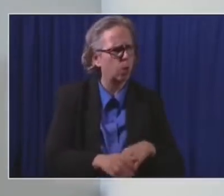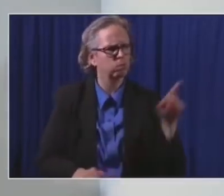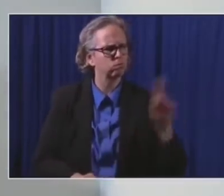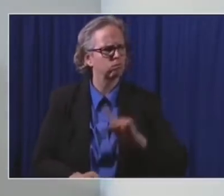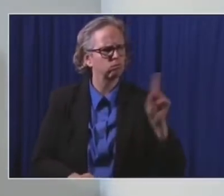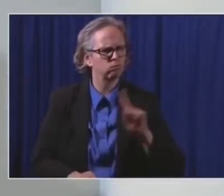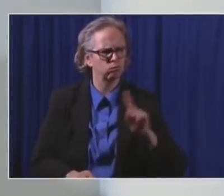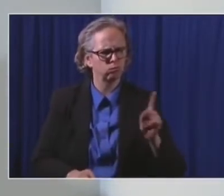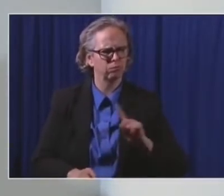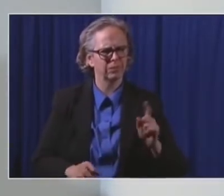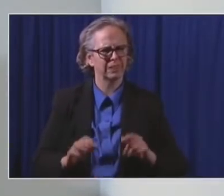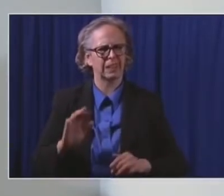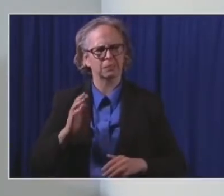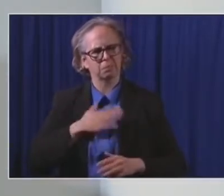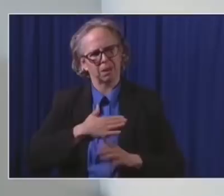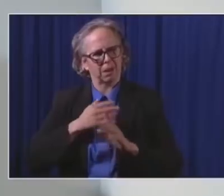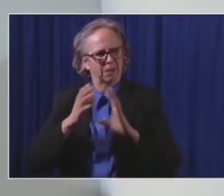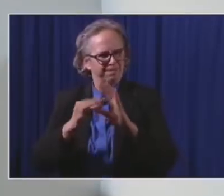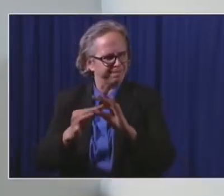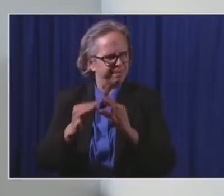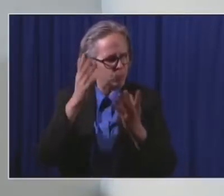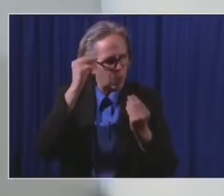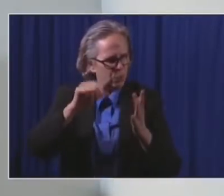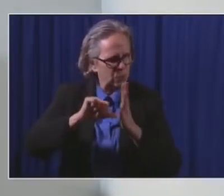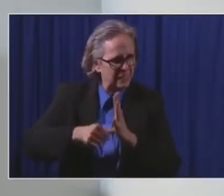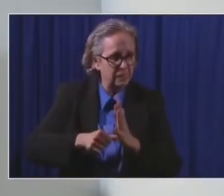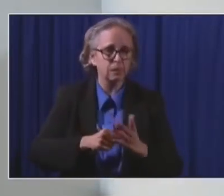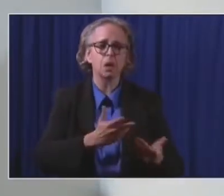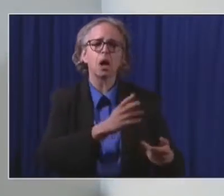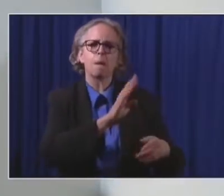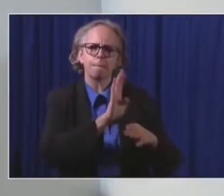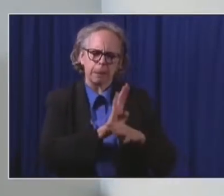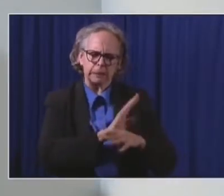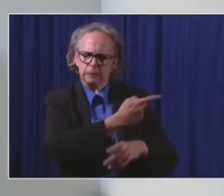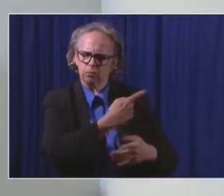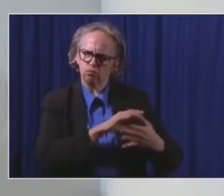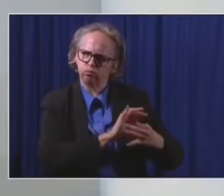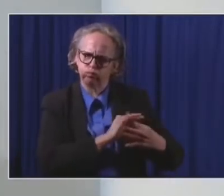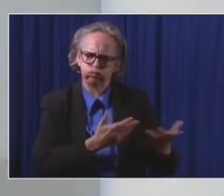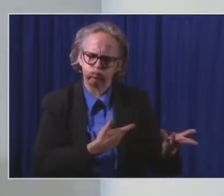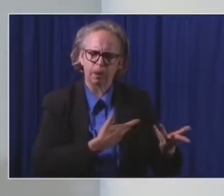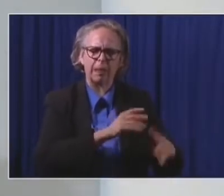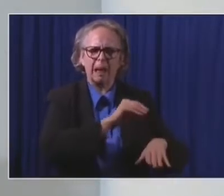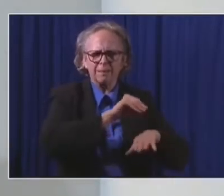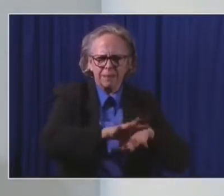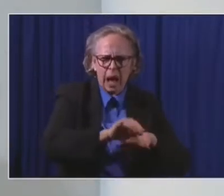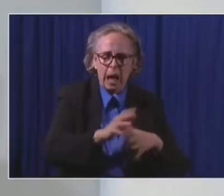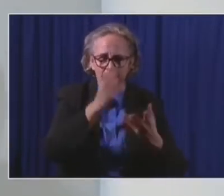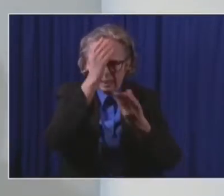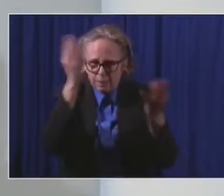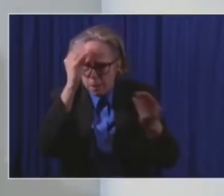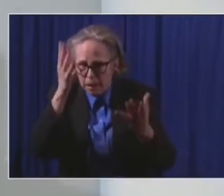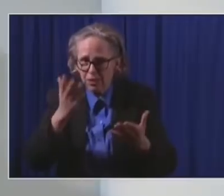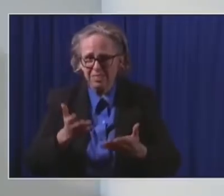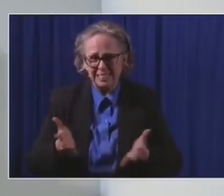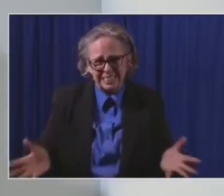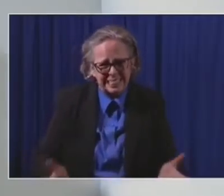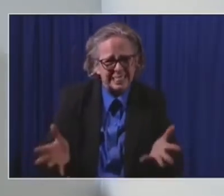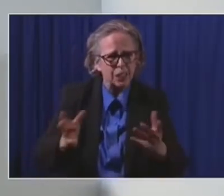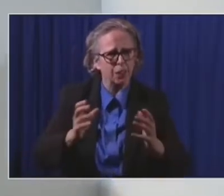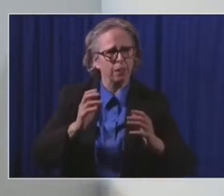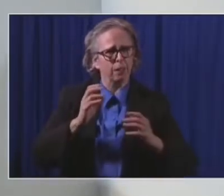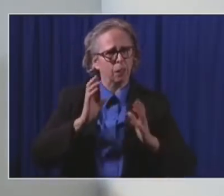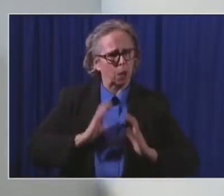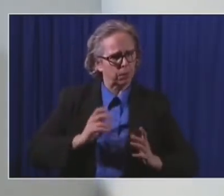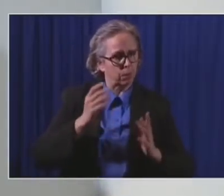the local community to enforce it. It's not up to the business to enforce it. That was the question that we were getting asked. We want the business to be cooperative.